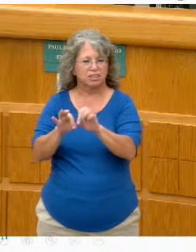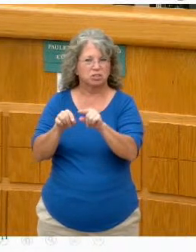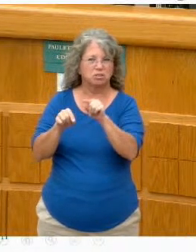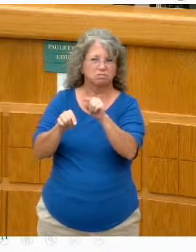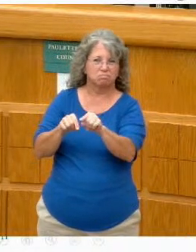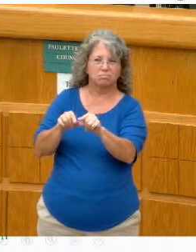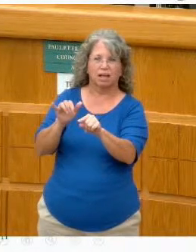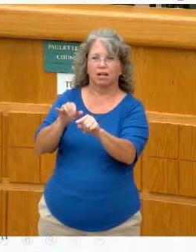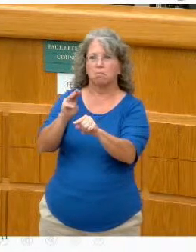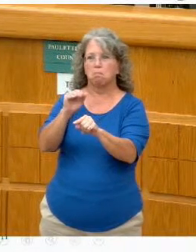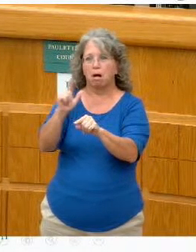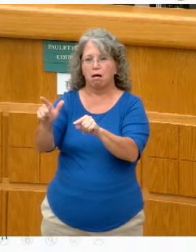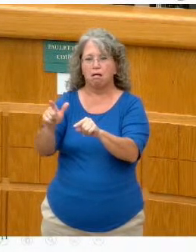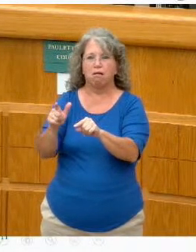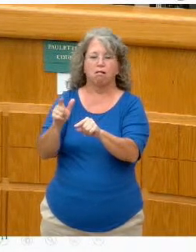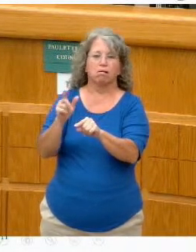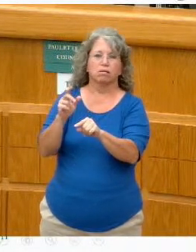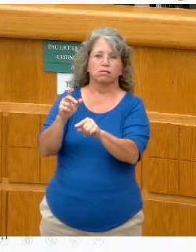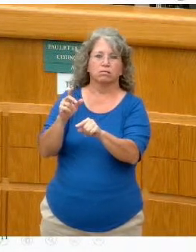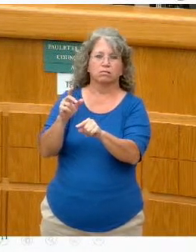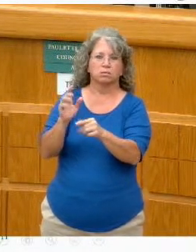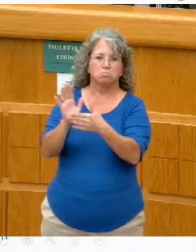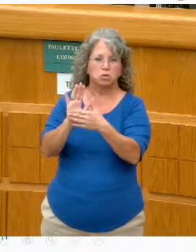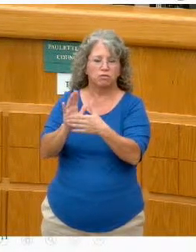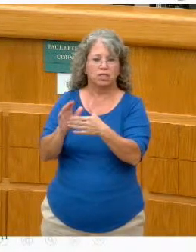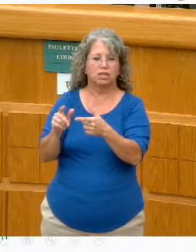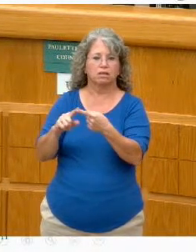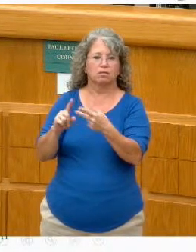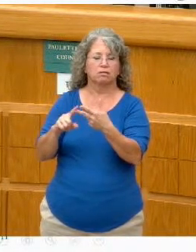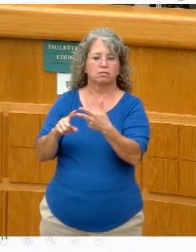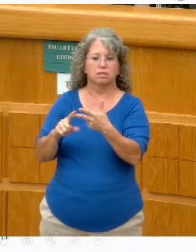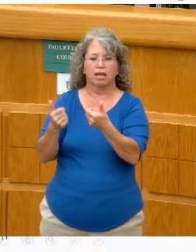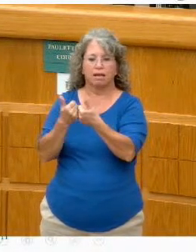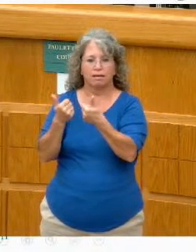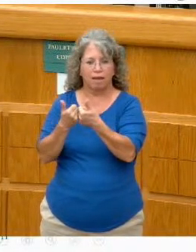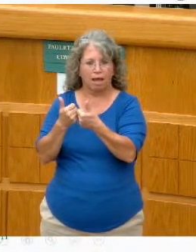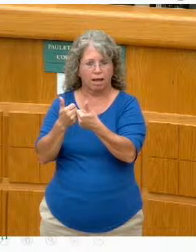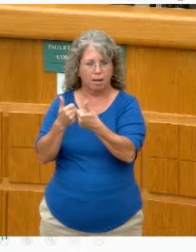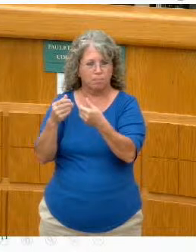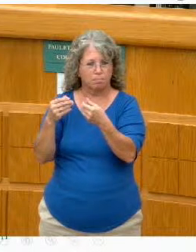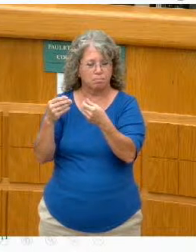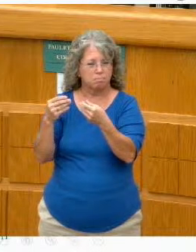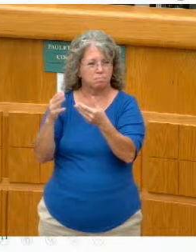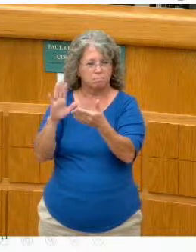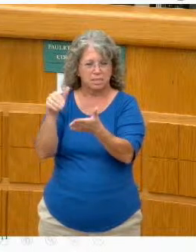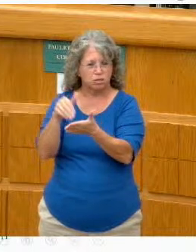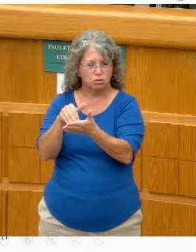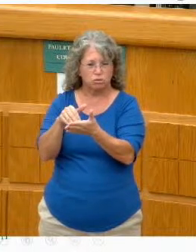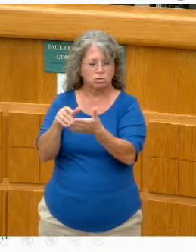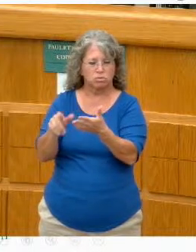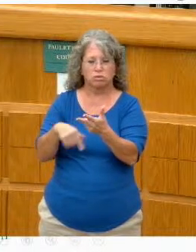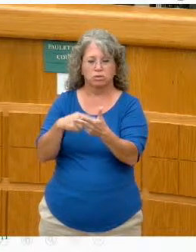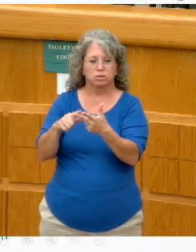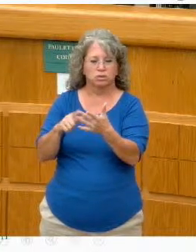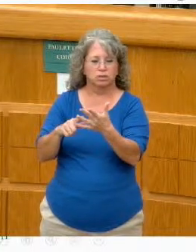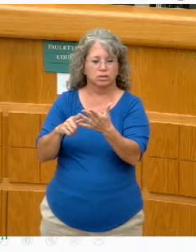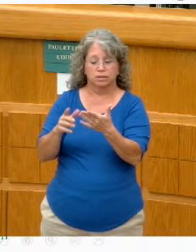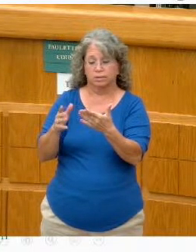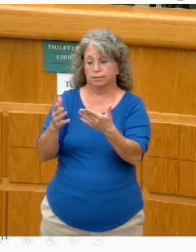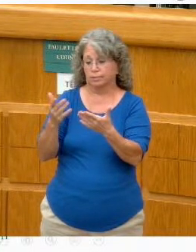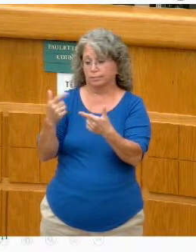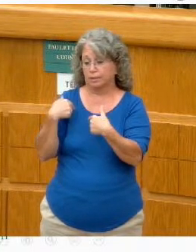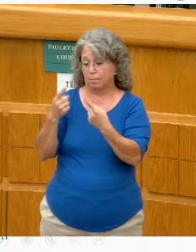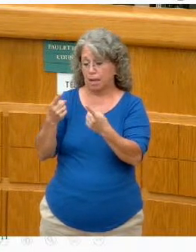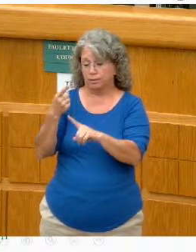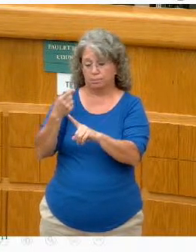as non-essential. Now, this gaming category is something that we added last week, and for whatever reason, in the last month, it's